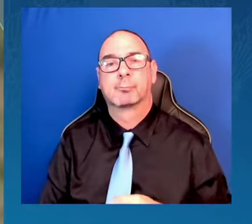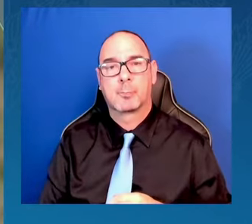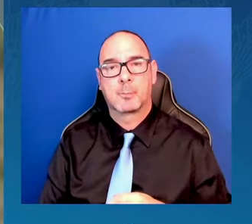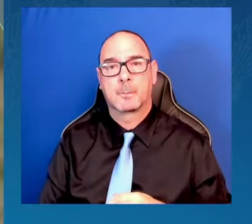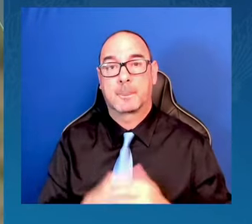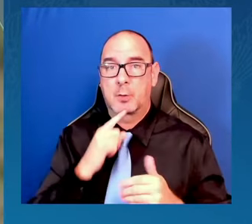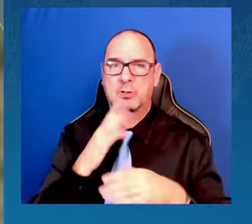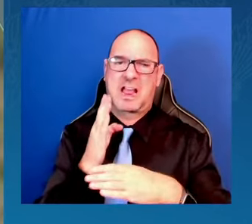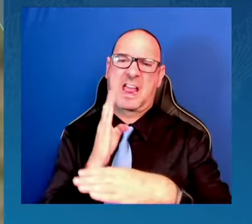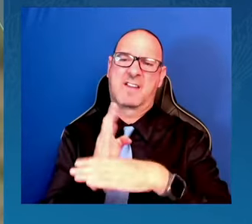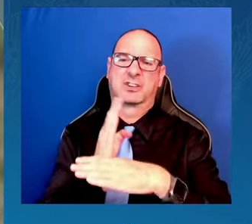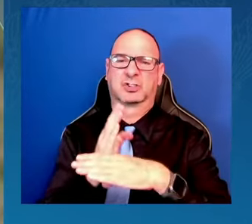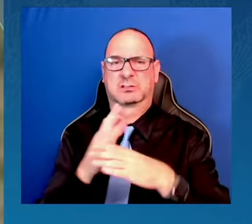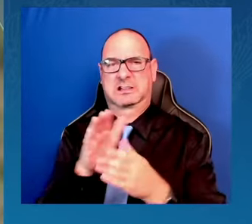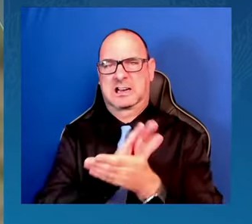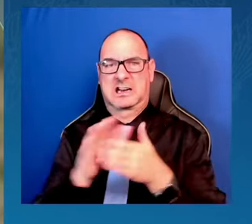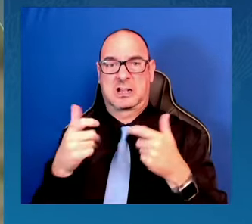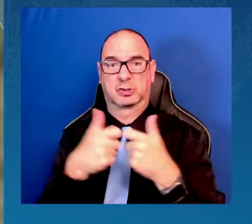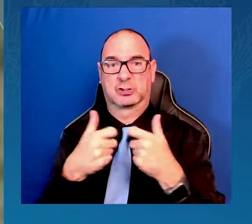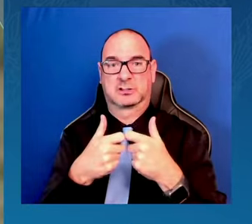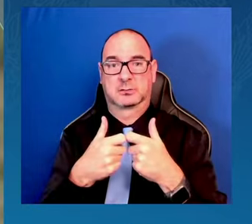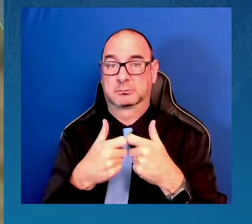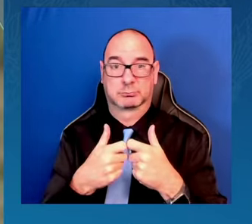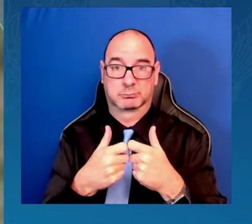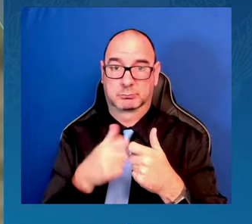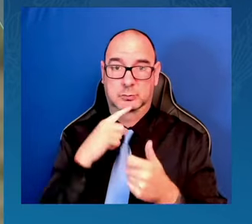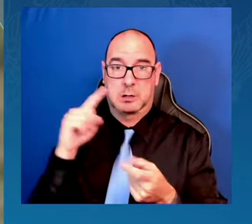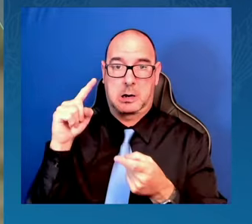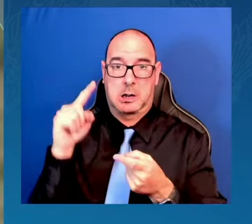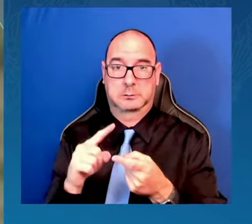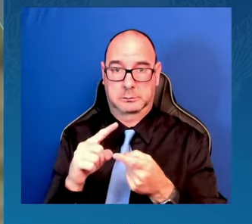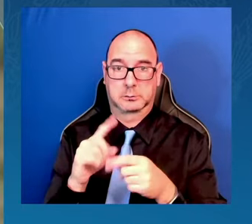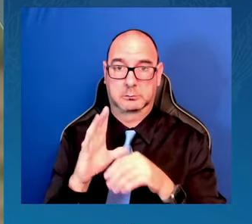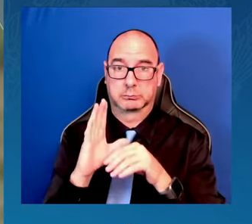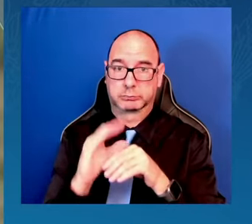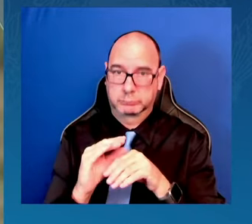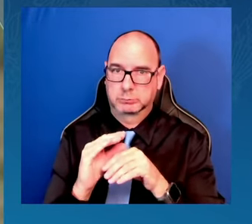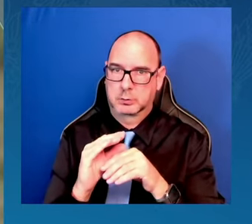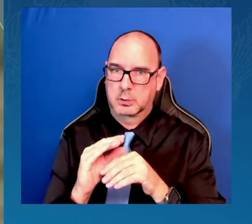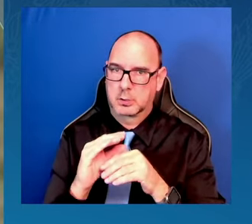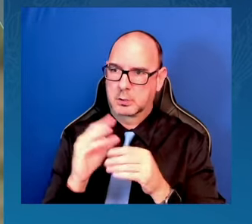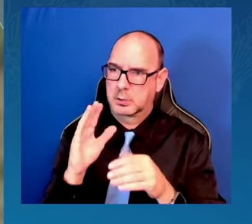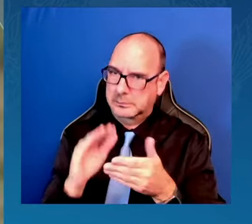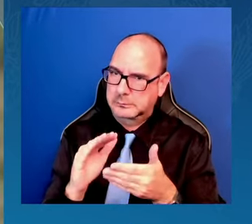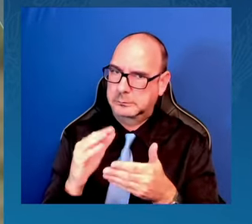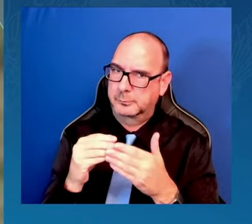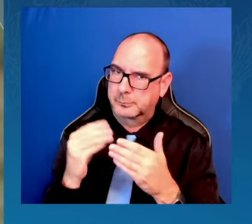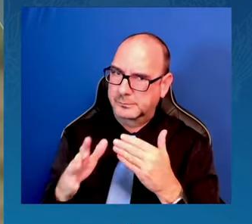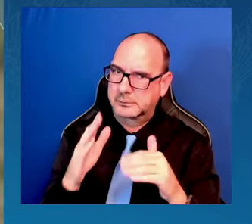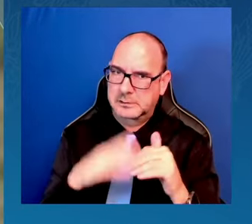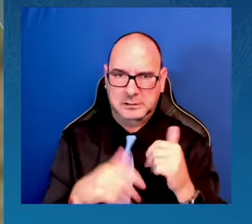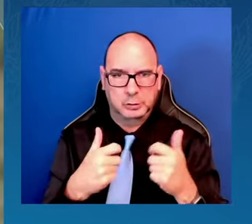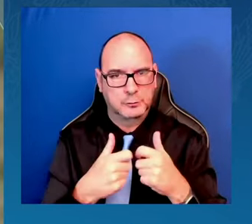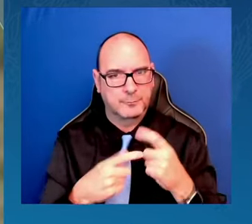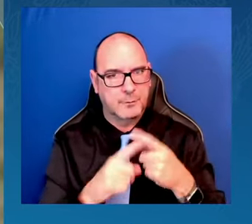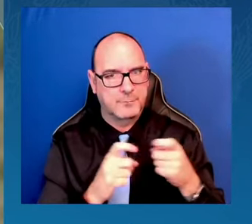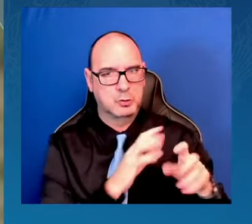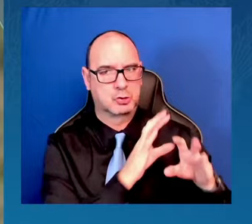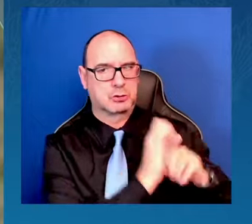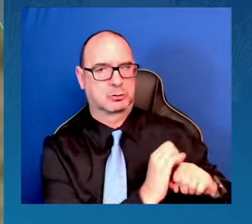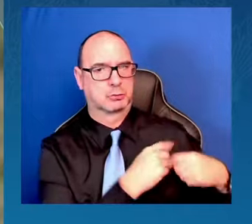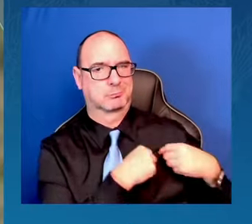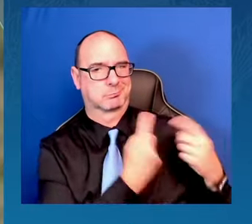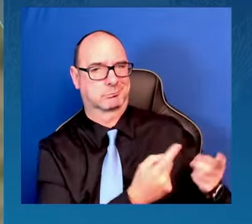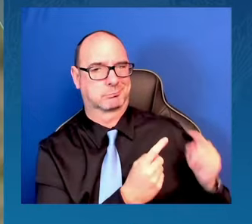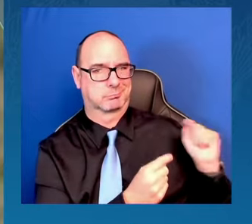less expensive than electricity generated from traditional sources. And more transition to